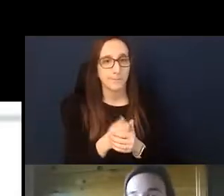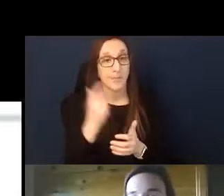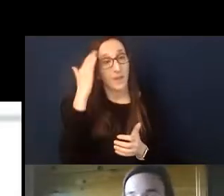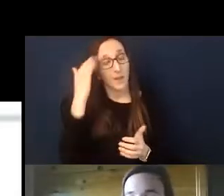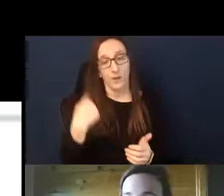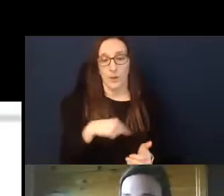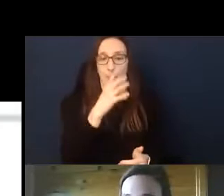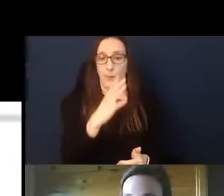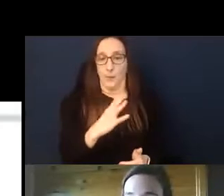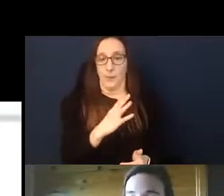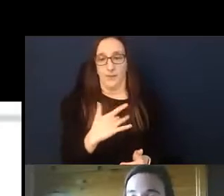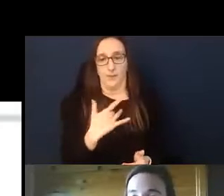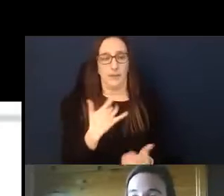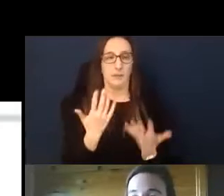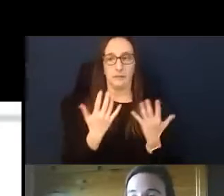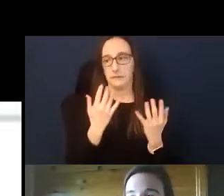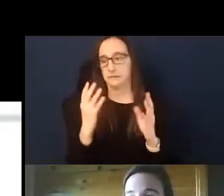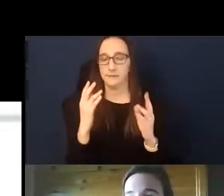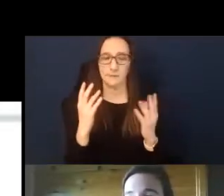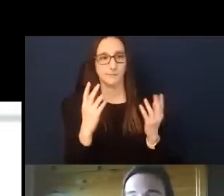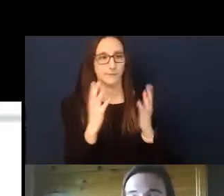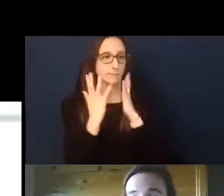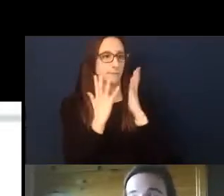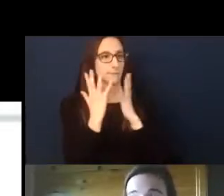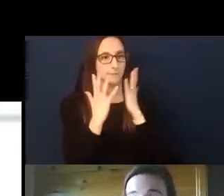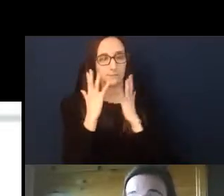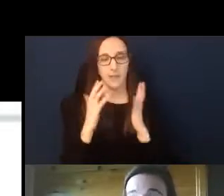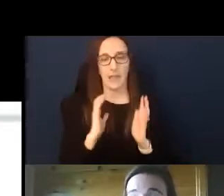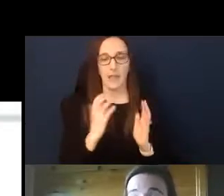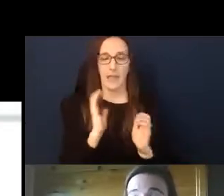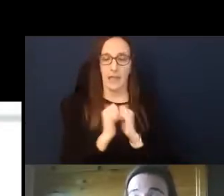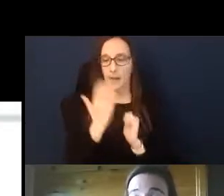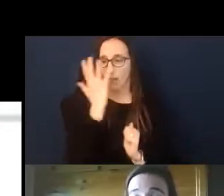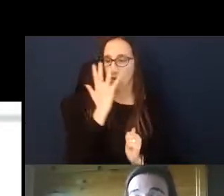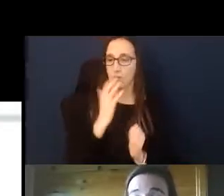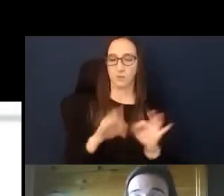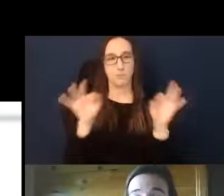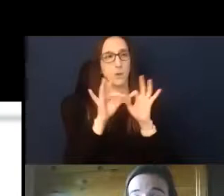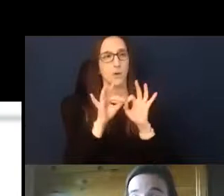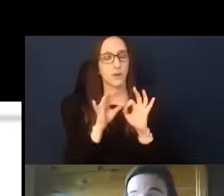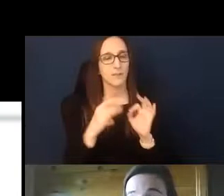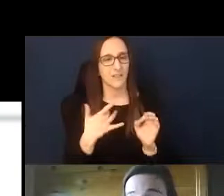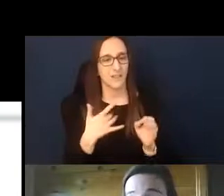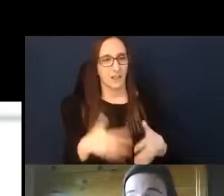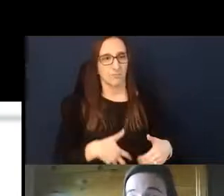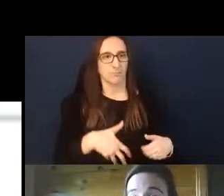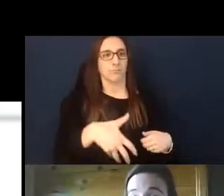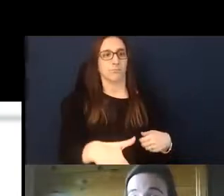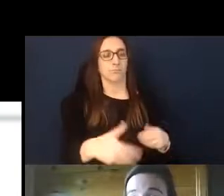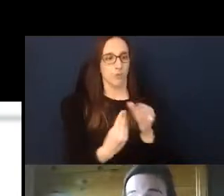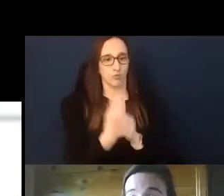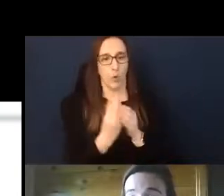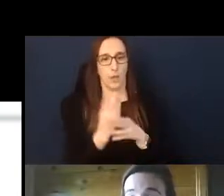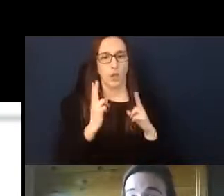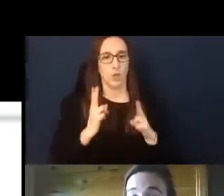we're very self-conscious, and we have our body image is very important to us, and so it might be weird to be growing a child and